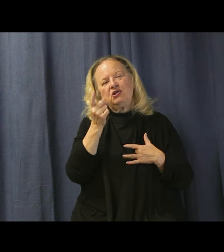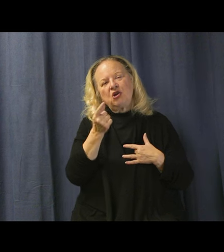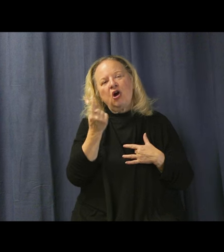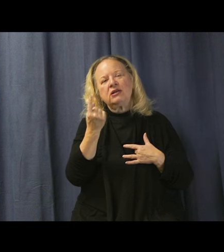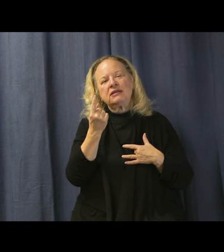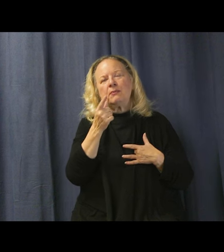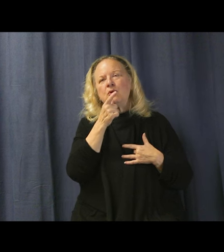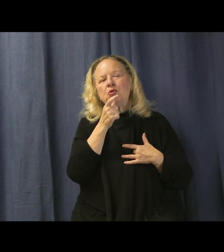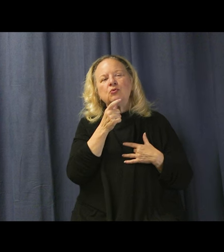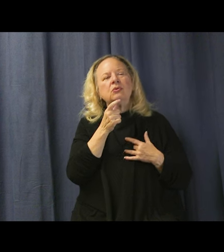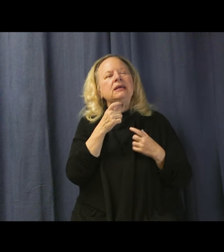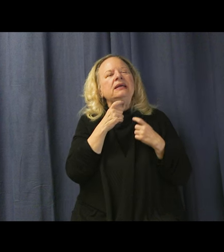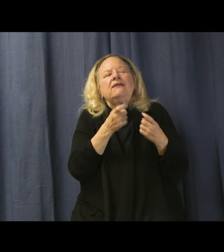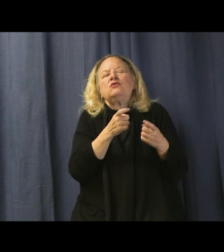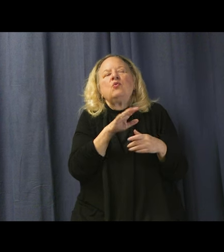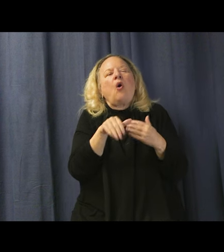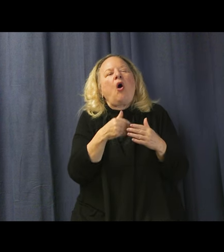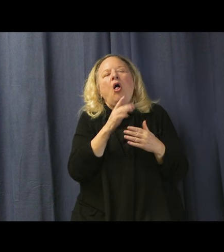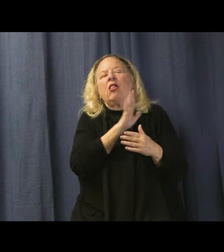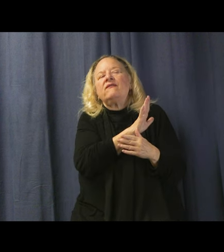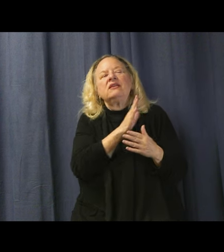someone who gives you all of his heart.